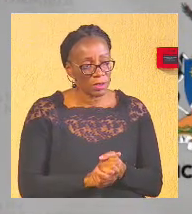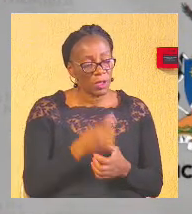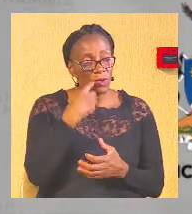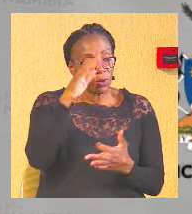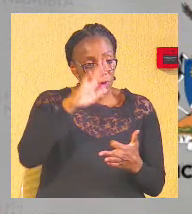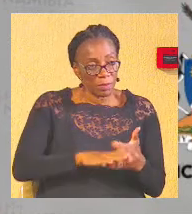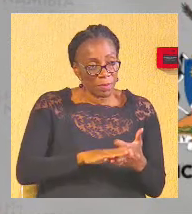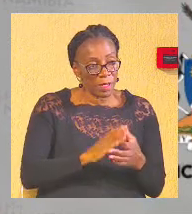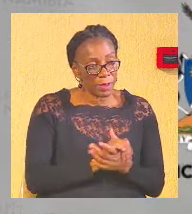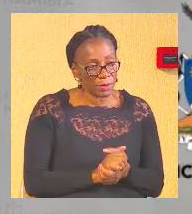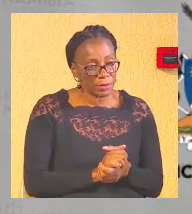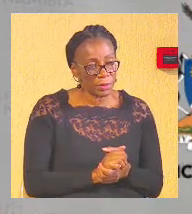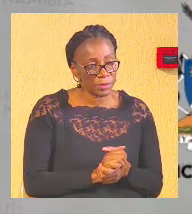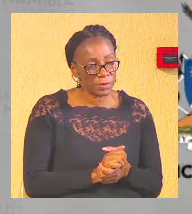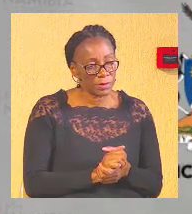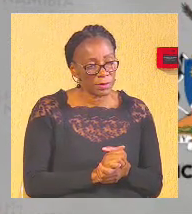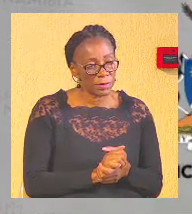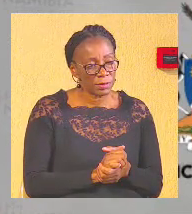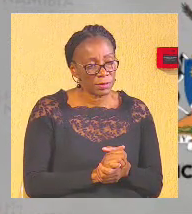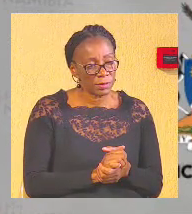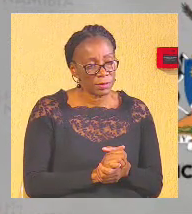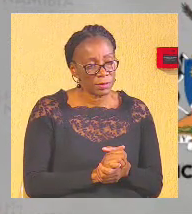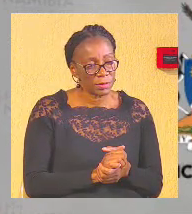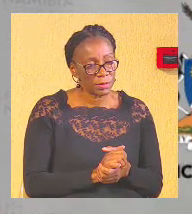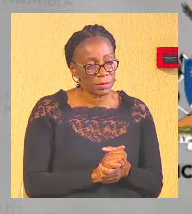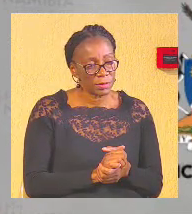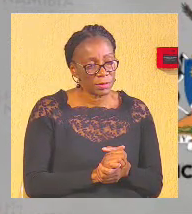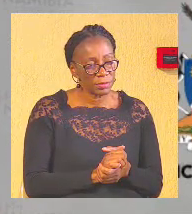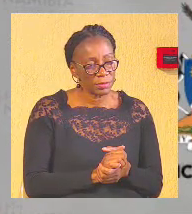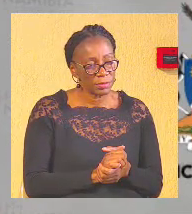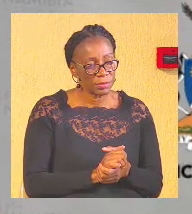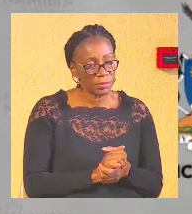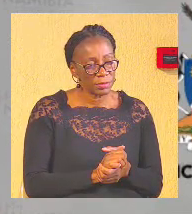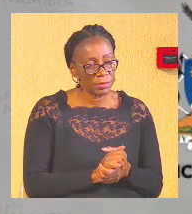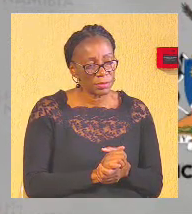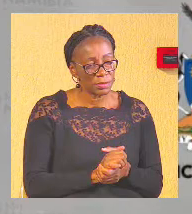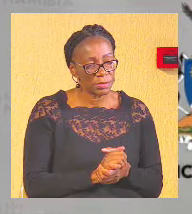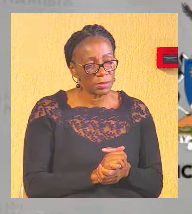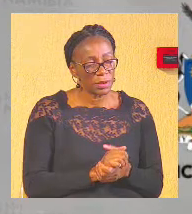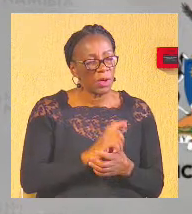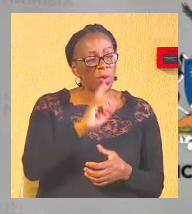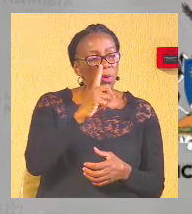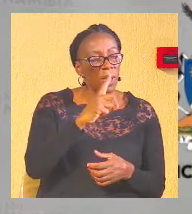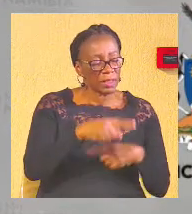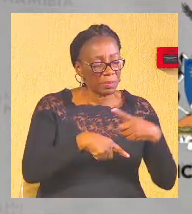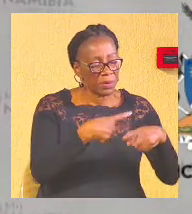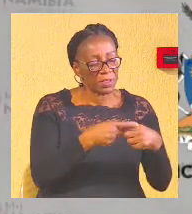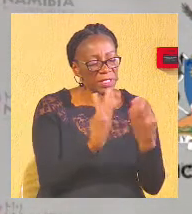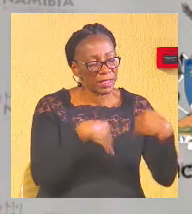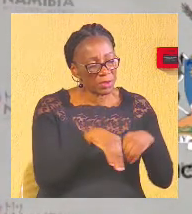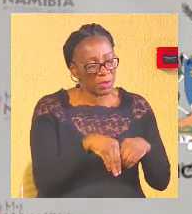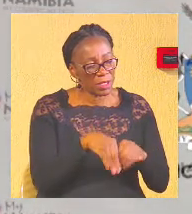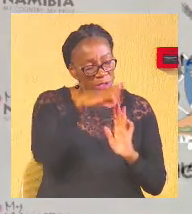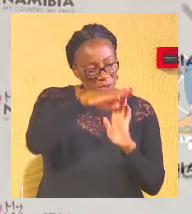So my question to him is, what process are they using to recruit these people? So are they advertising posts,